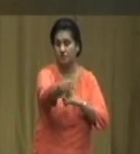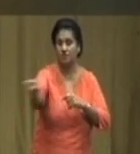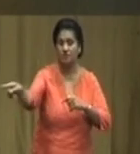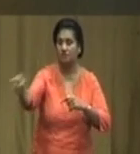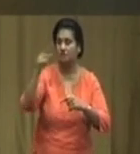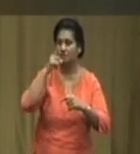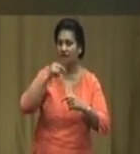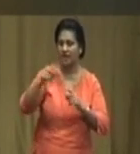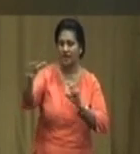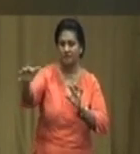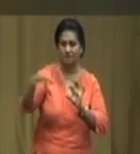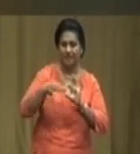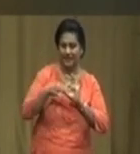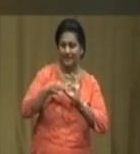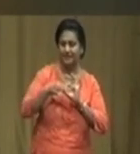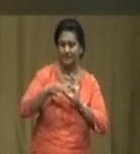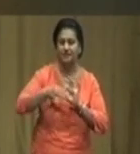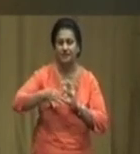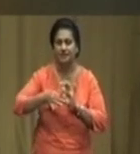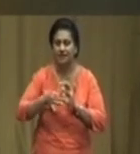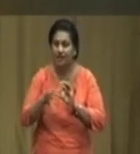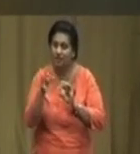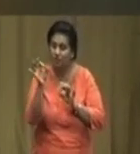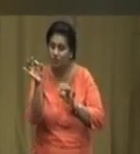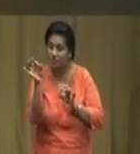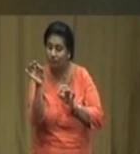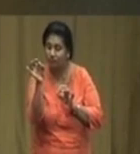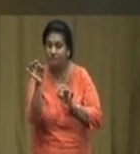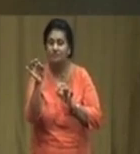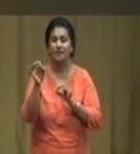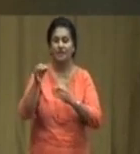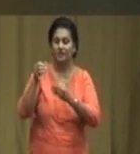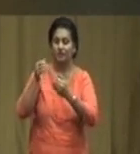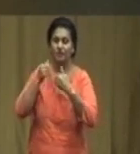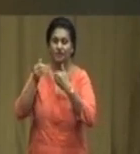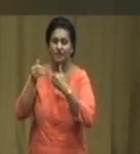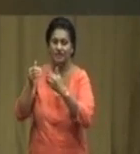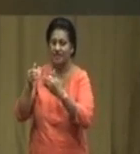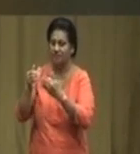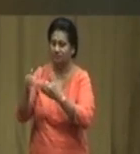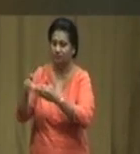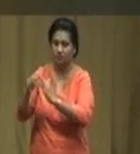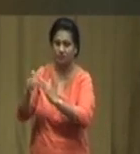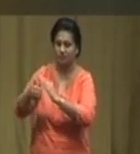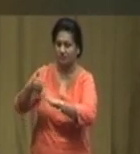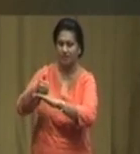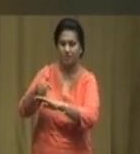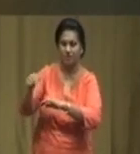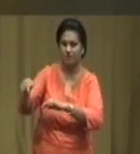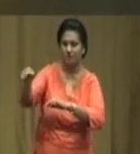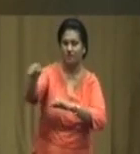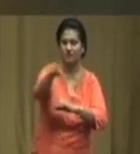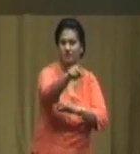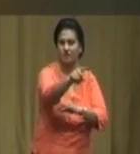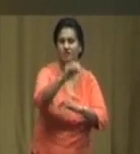few years, the next 2 or 3 years, including some of our tiniest campuses. So that I think can be a real game changer, and that's going to really help us